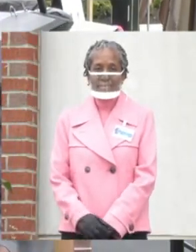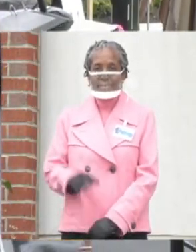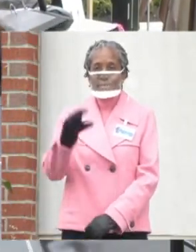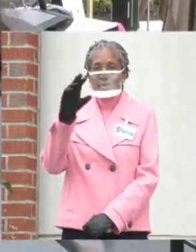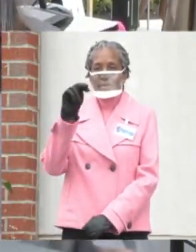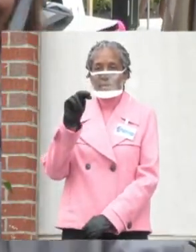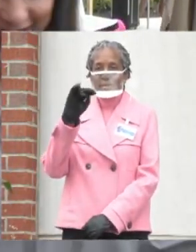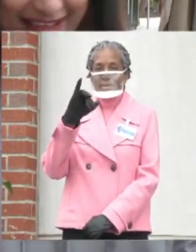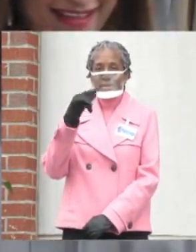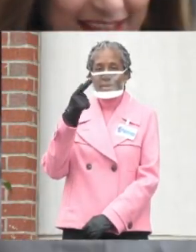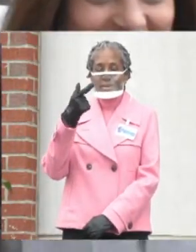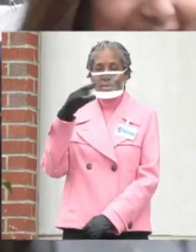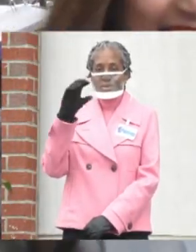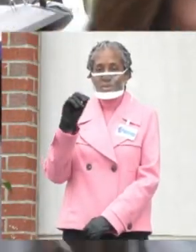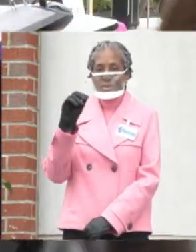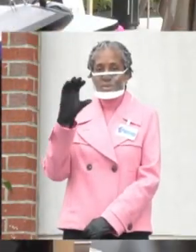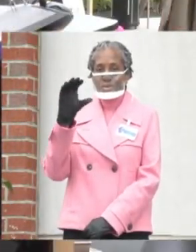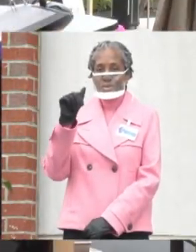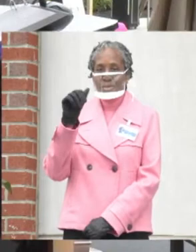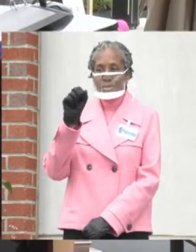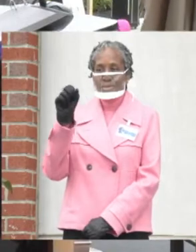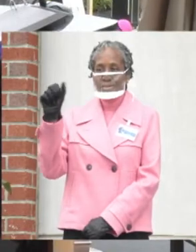Nigatu Kasa, GED.